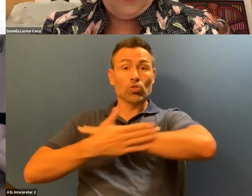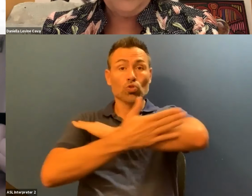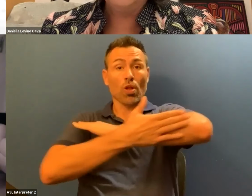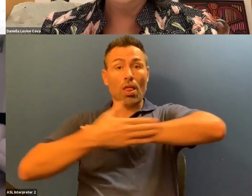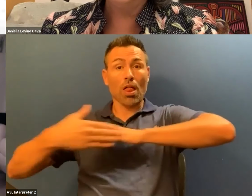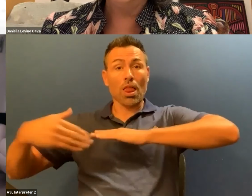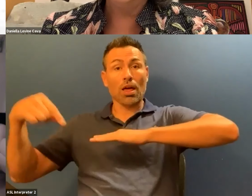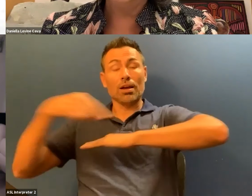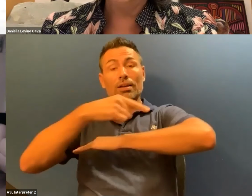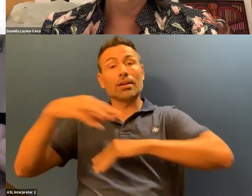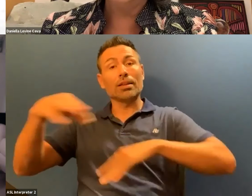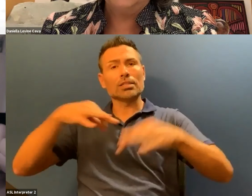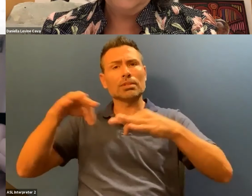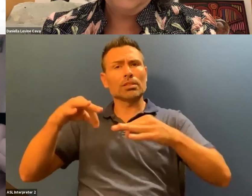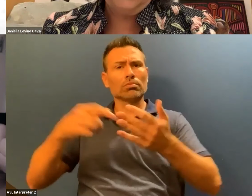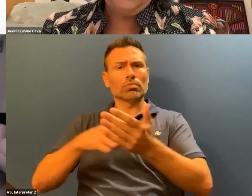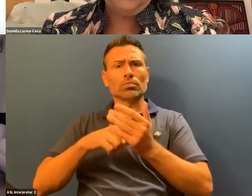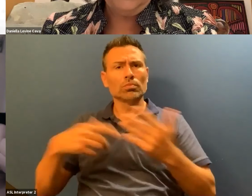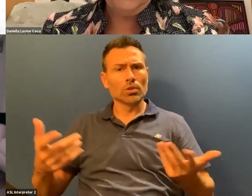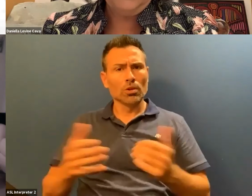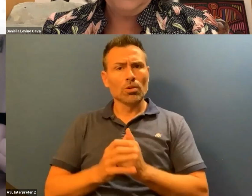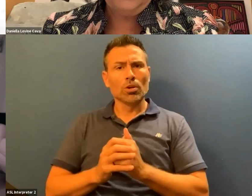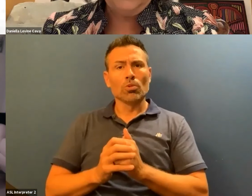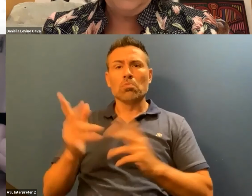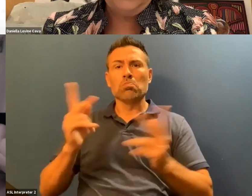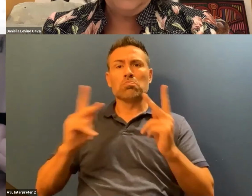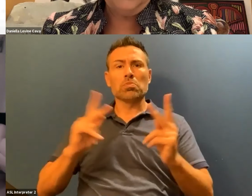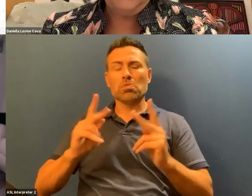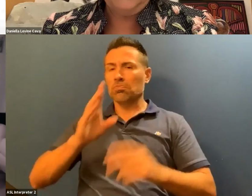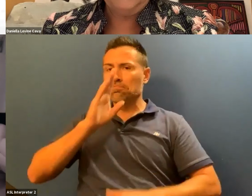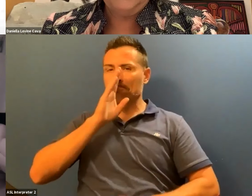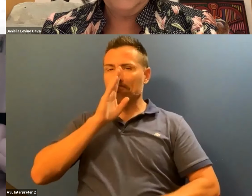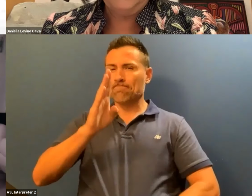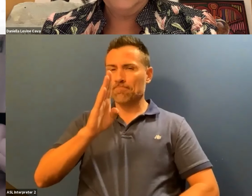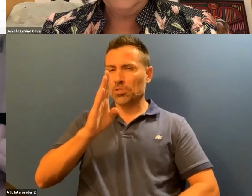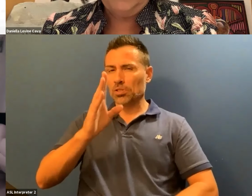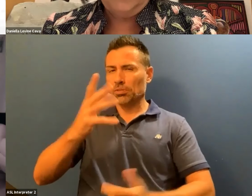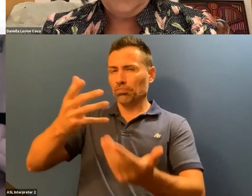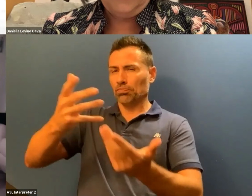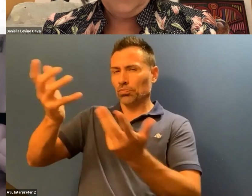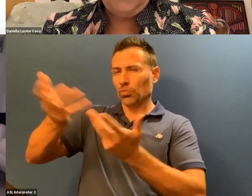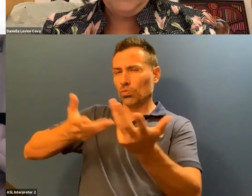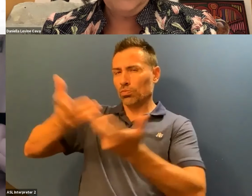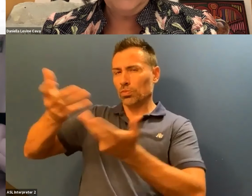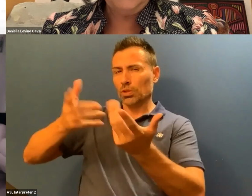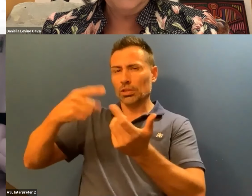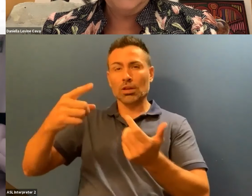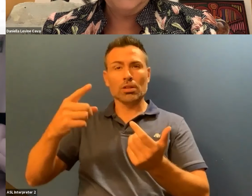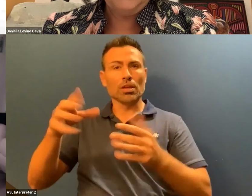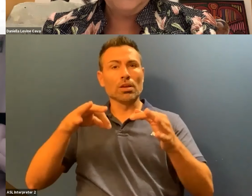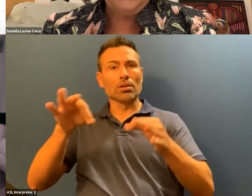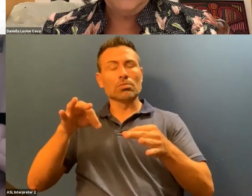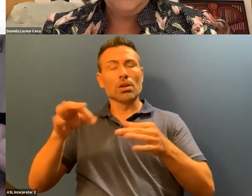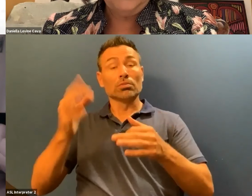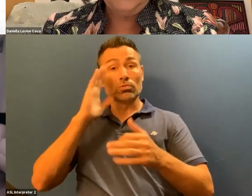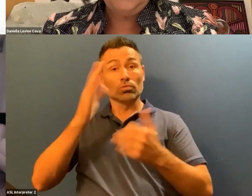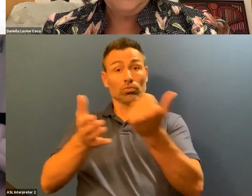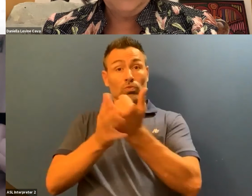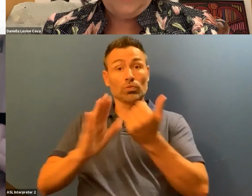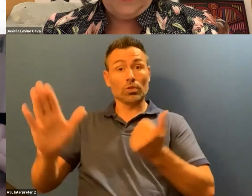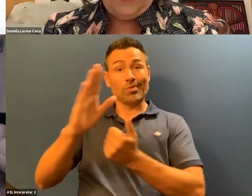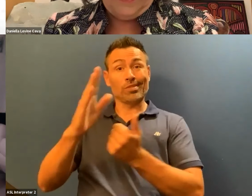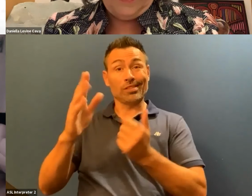going to take. You know, when people are talked to in a transparent way, when they understand that this is going to help their property values, I think that they have shown the